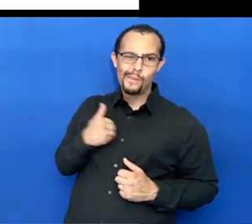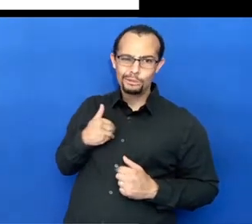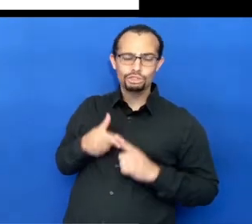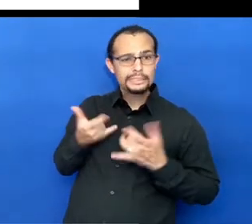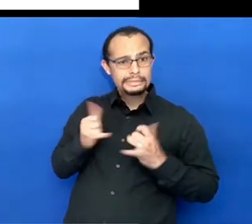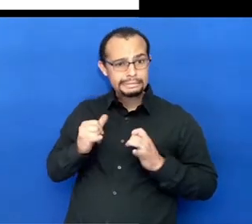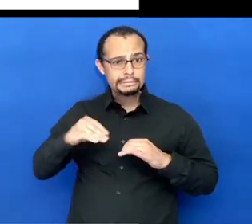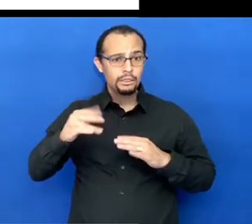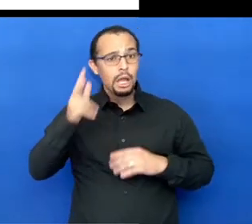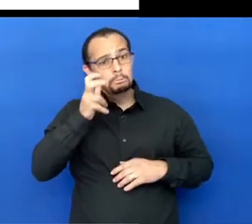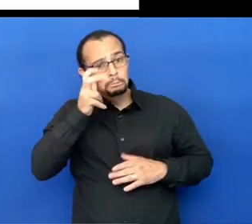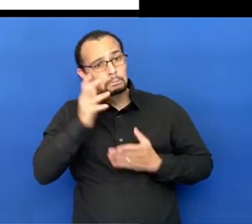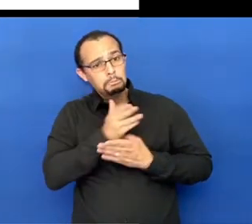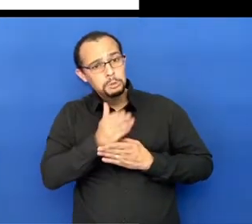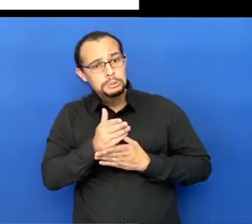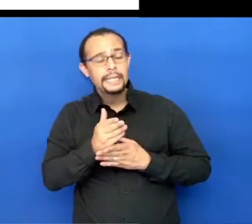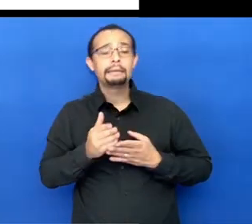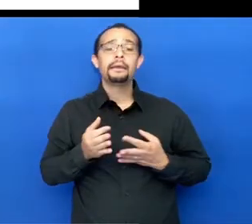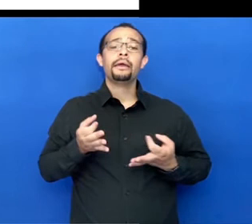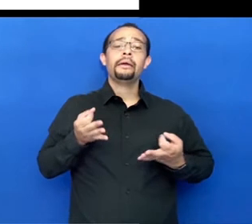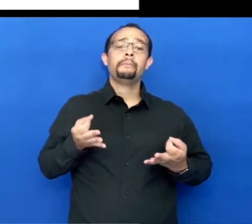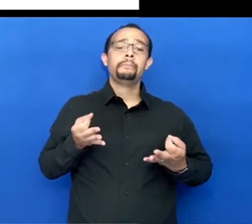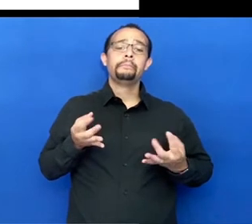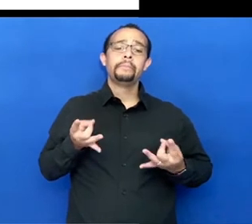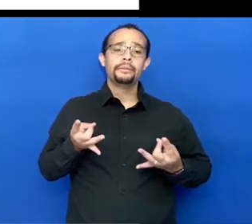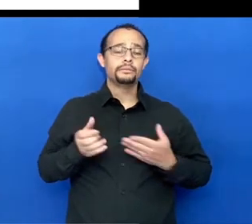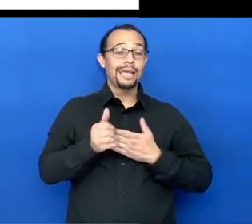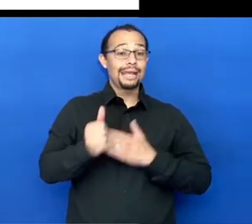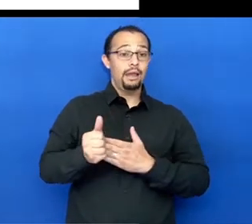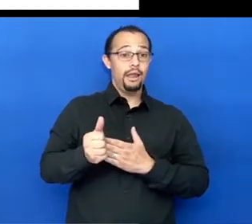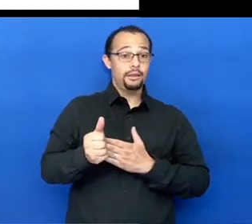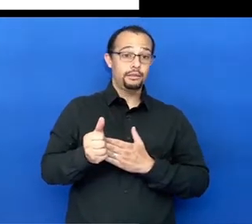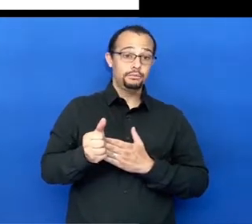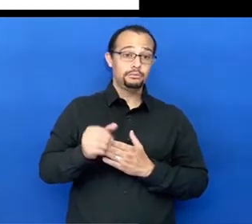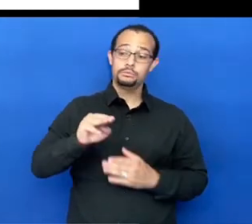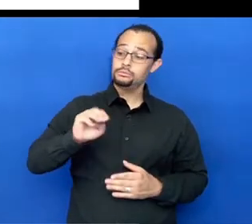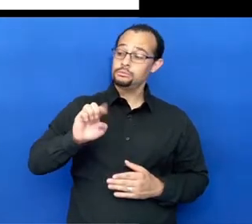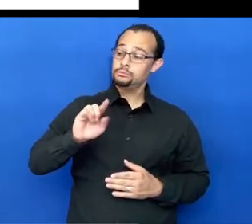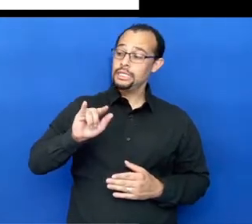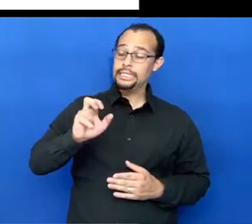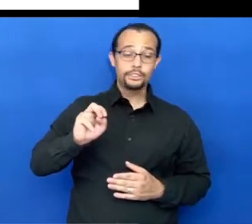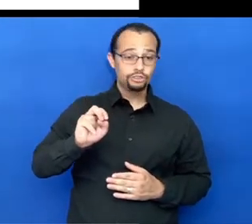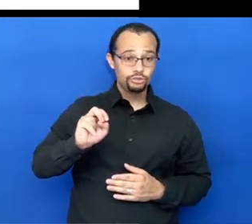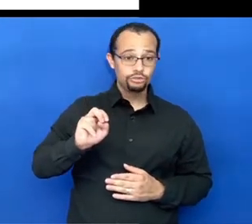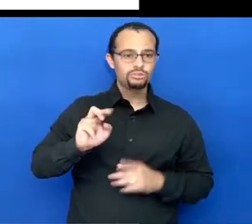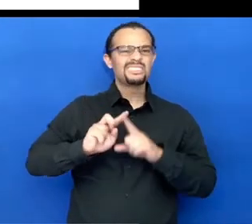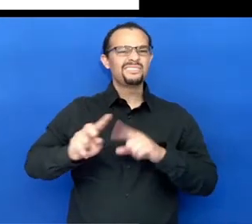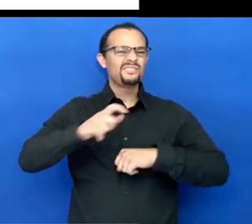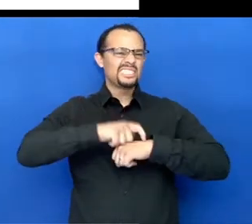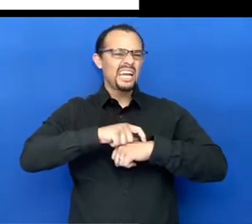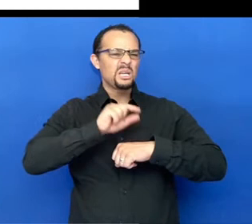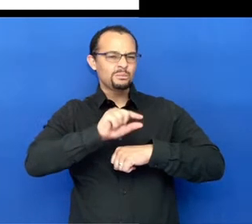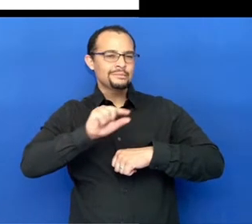subscribed, but I'm still able to listen to music, meditate through guided meditation. And it's available in